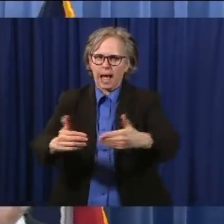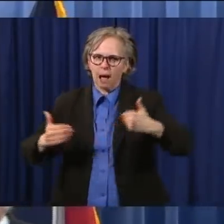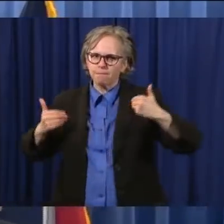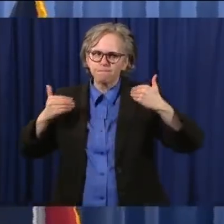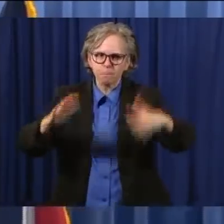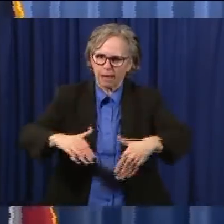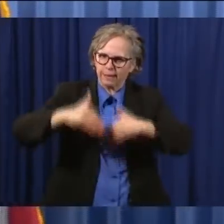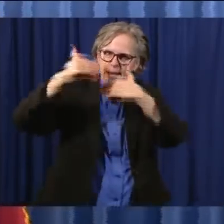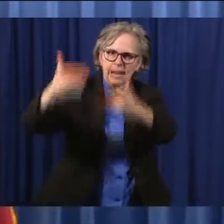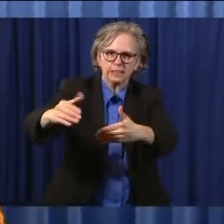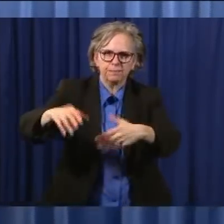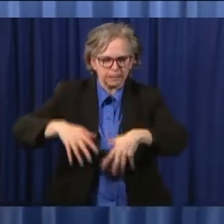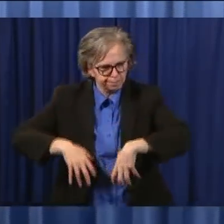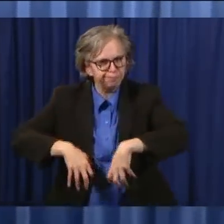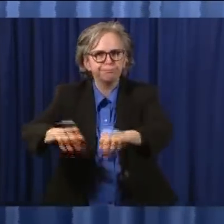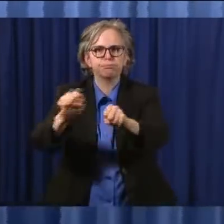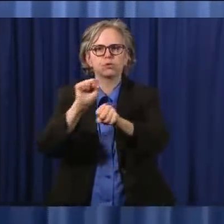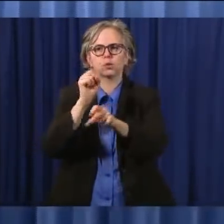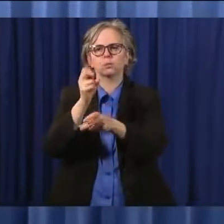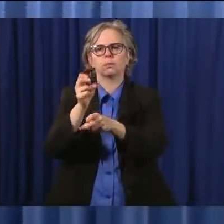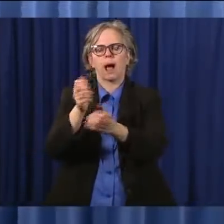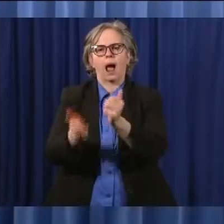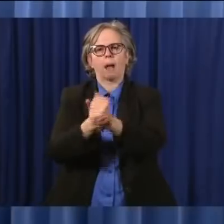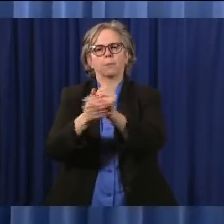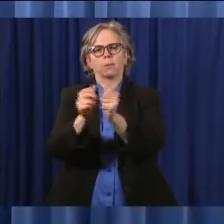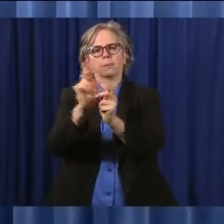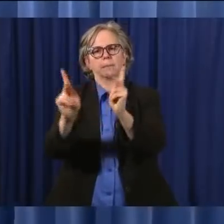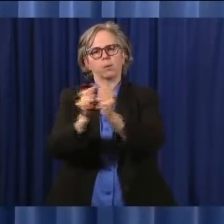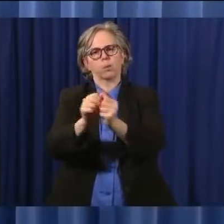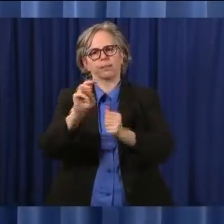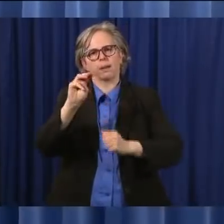Thank you very much. Thank you. Thank you.